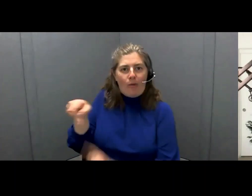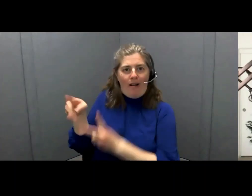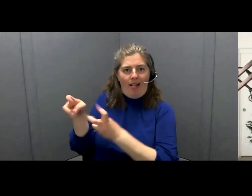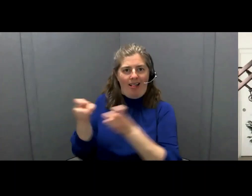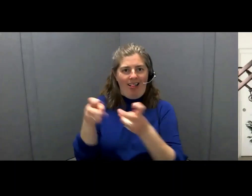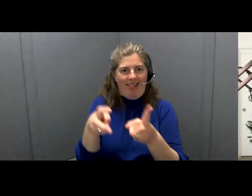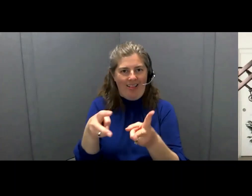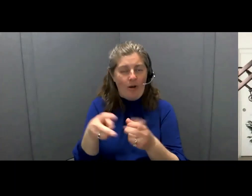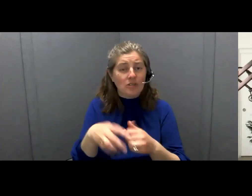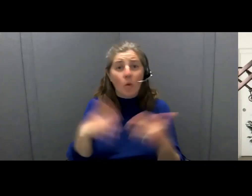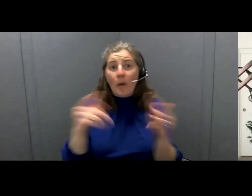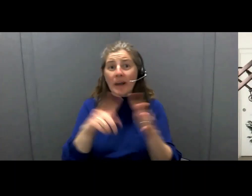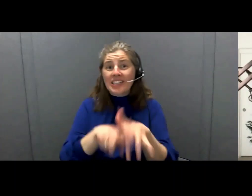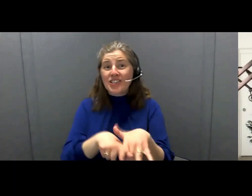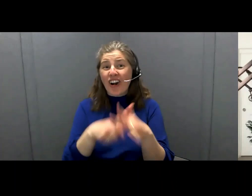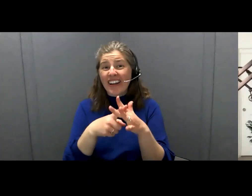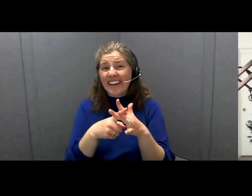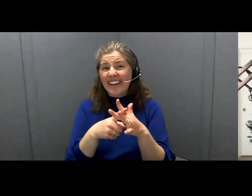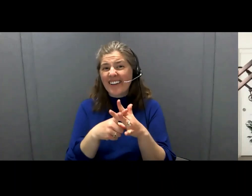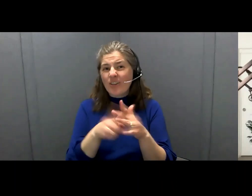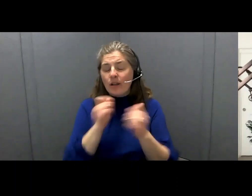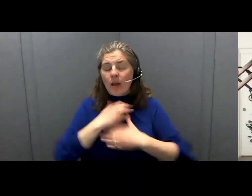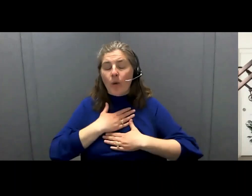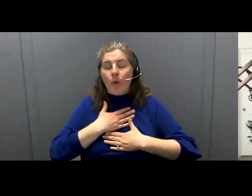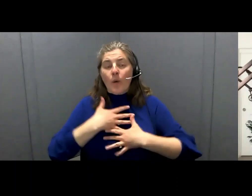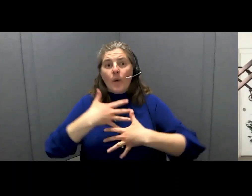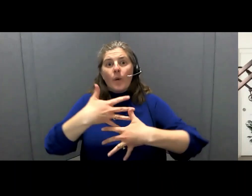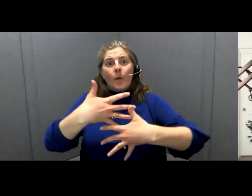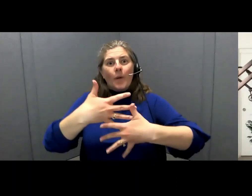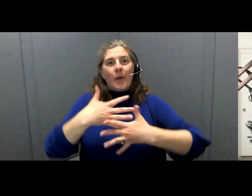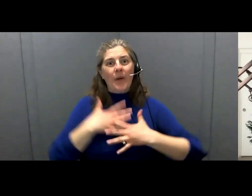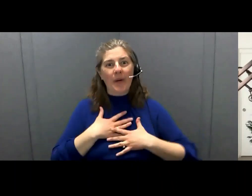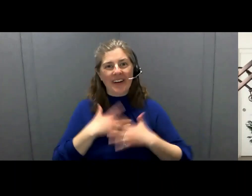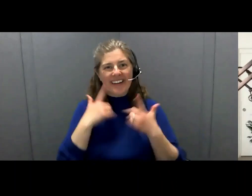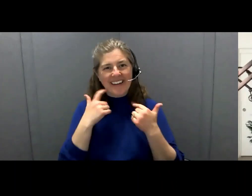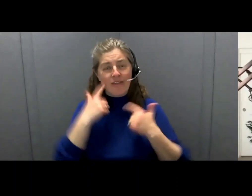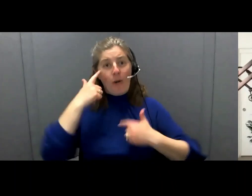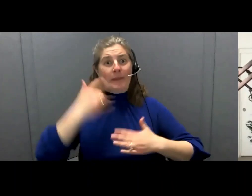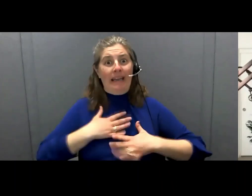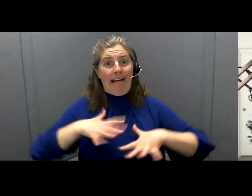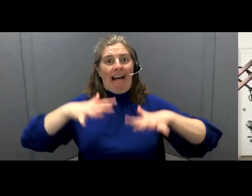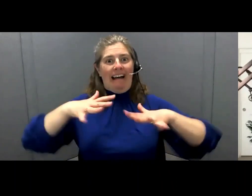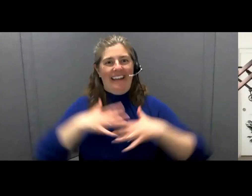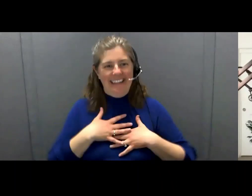So let's get started. Take a really deep breath for me.